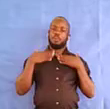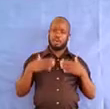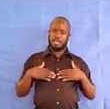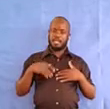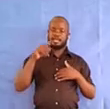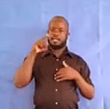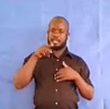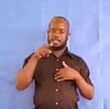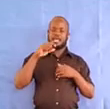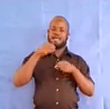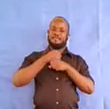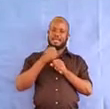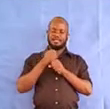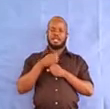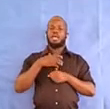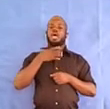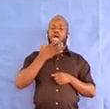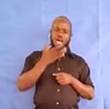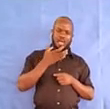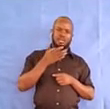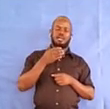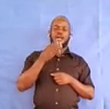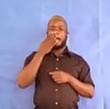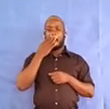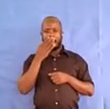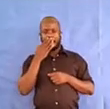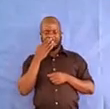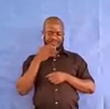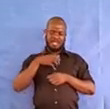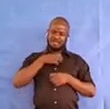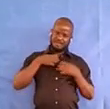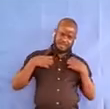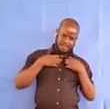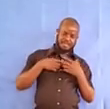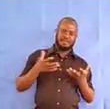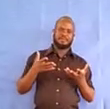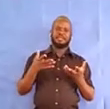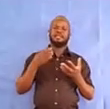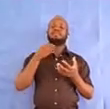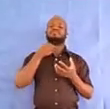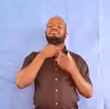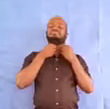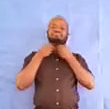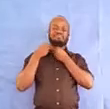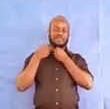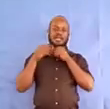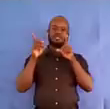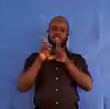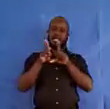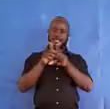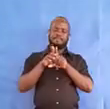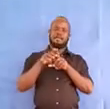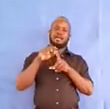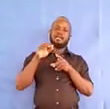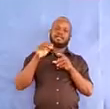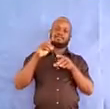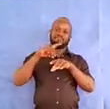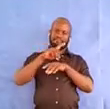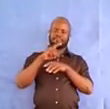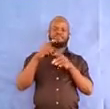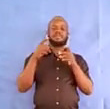it easier to invade the body. This makes it so flus, coughs and colds, skin rashes,